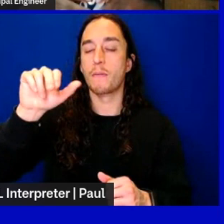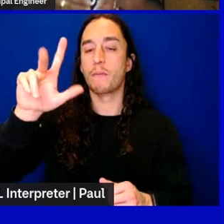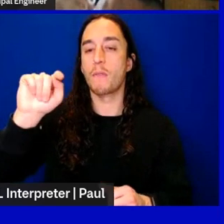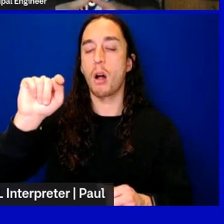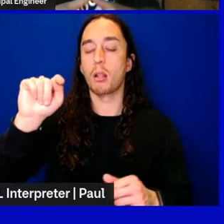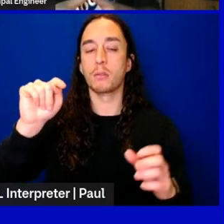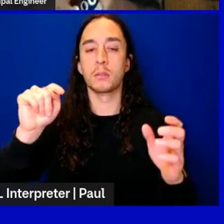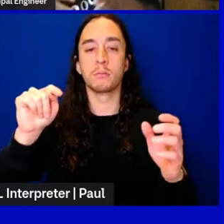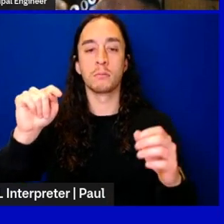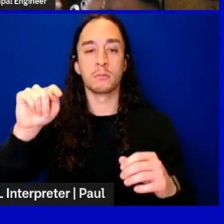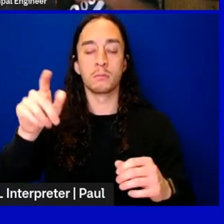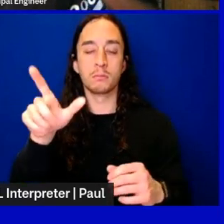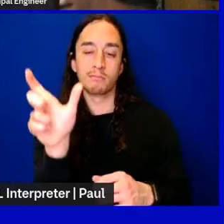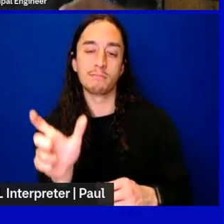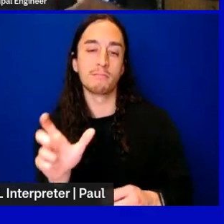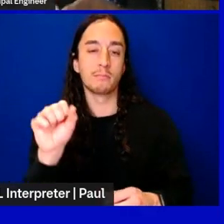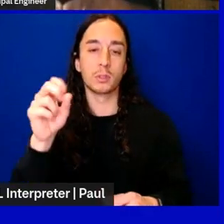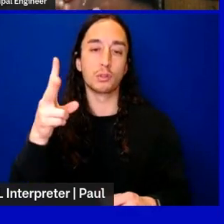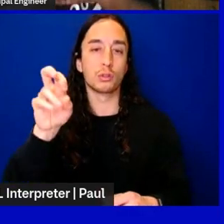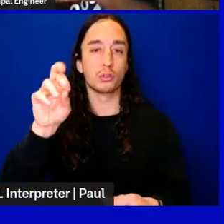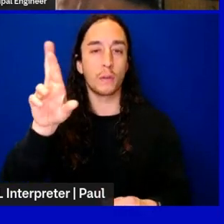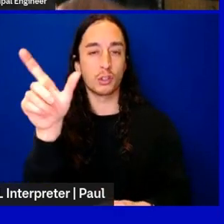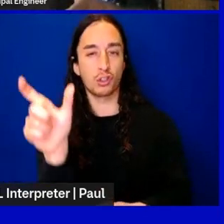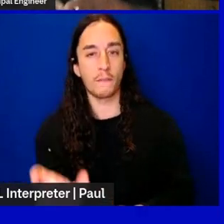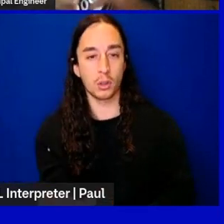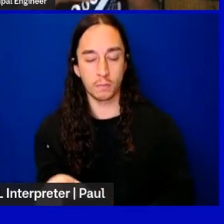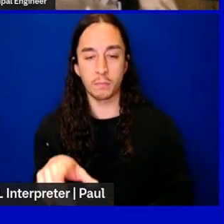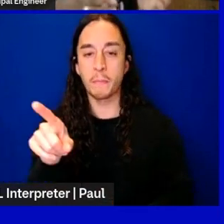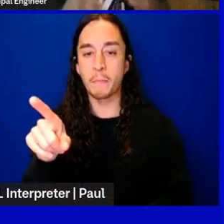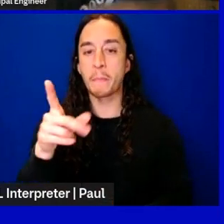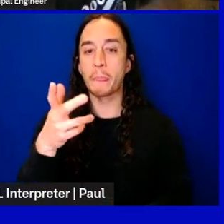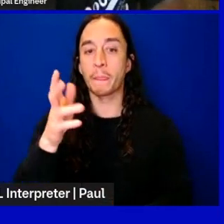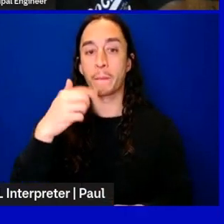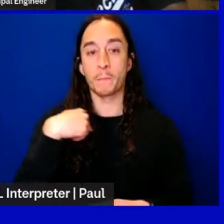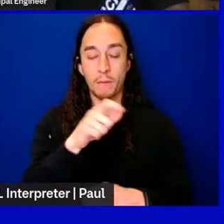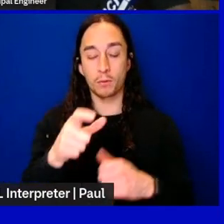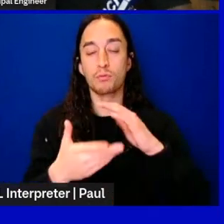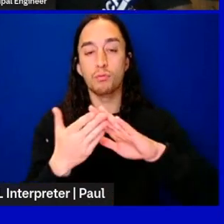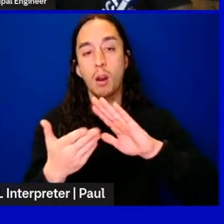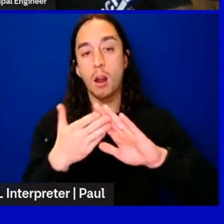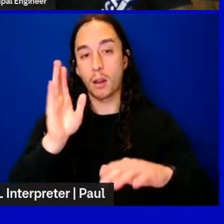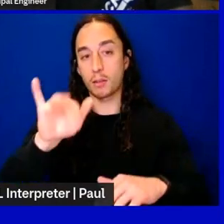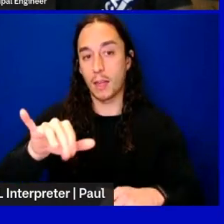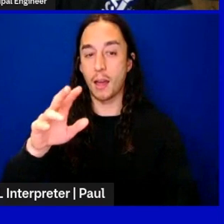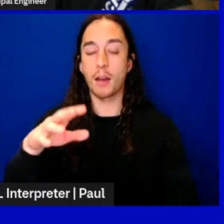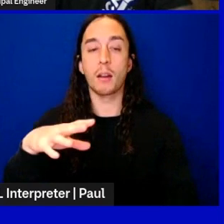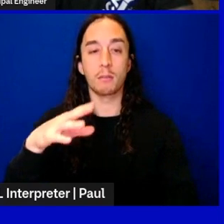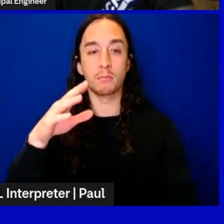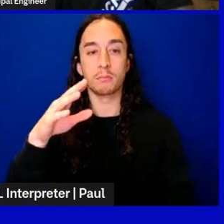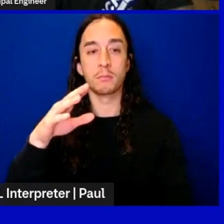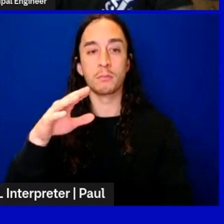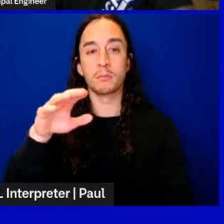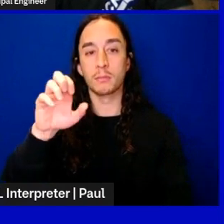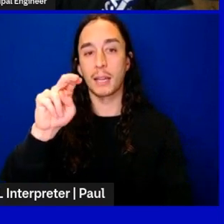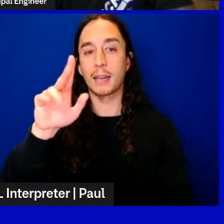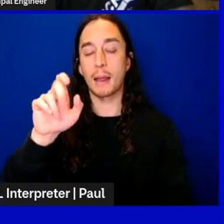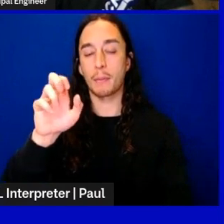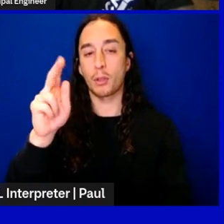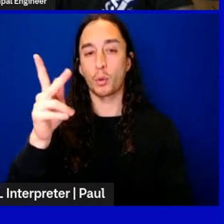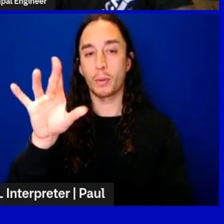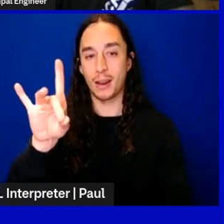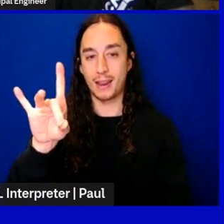that, we need to create a trust between the Vault and the Kubernetes. So for that, we need to enable the